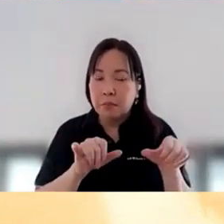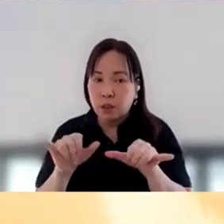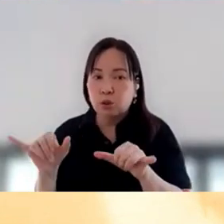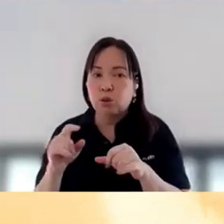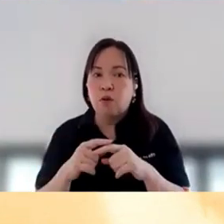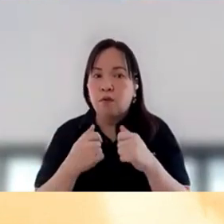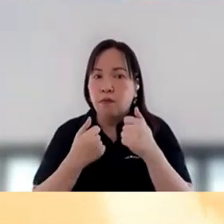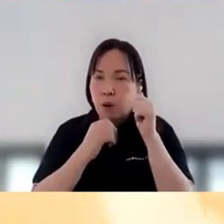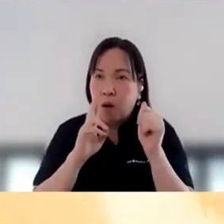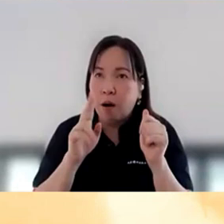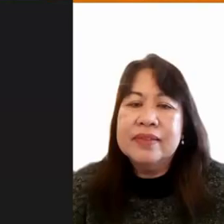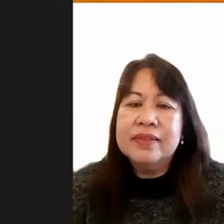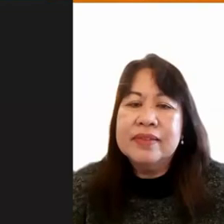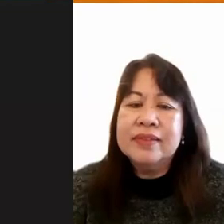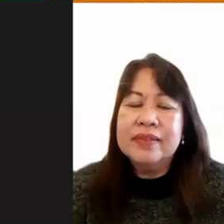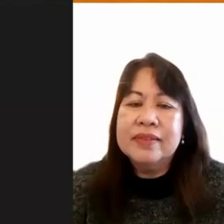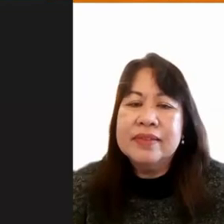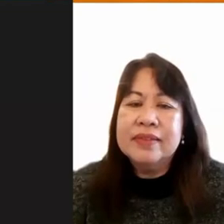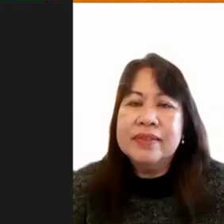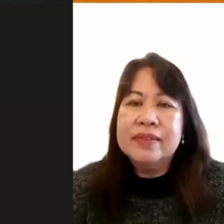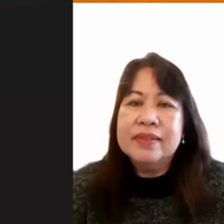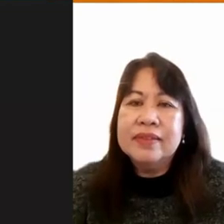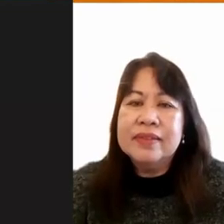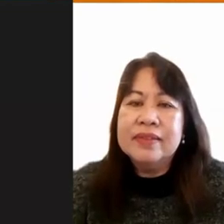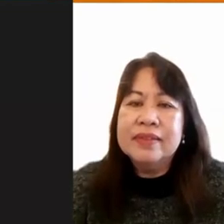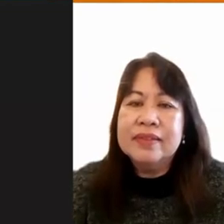how can we